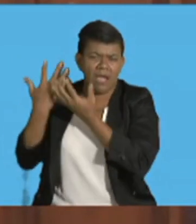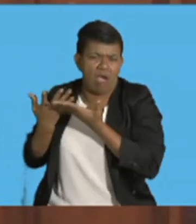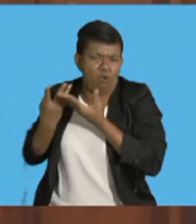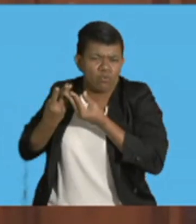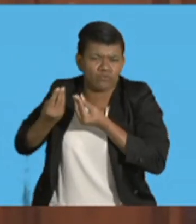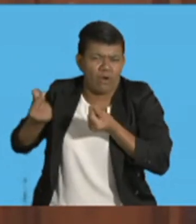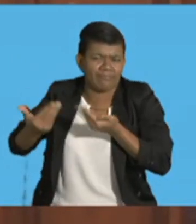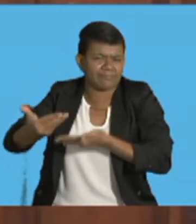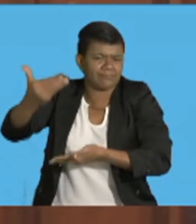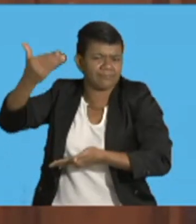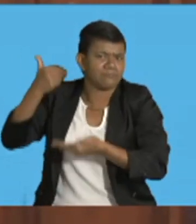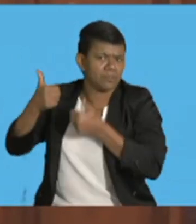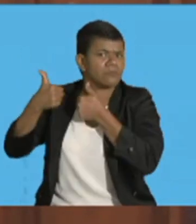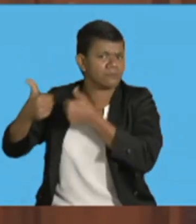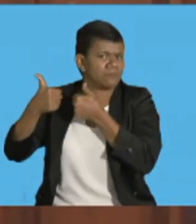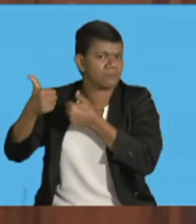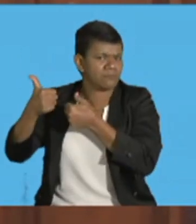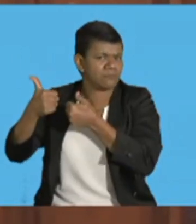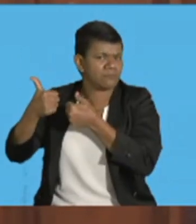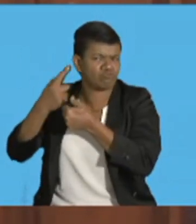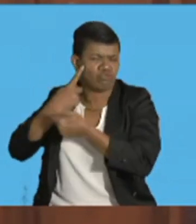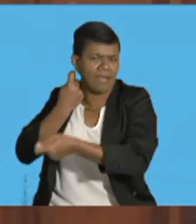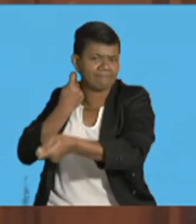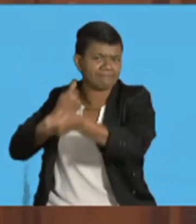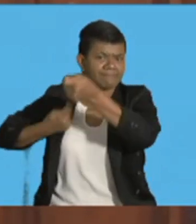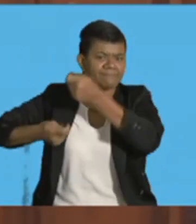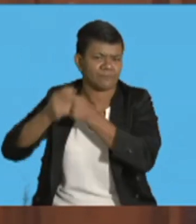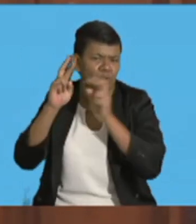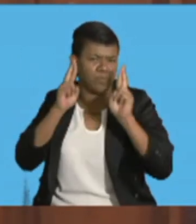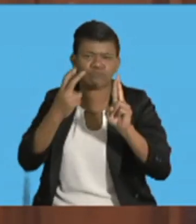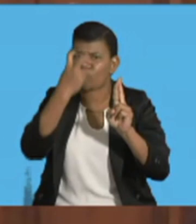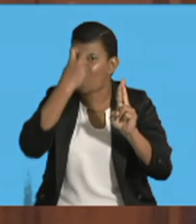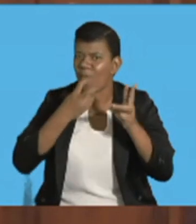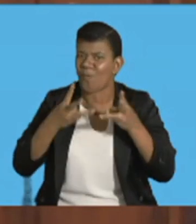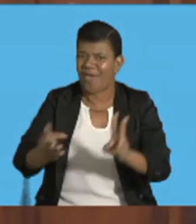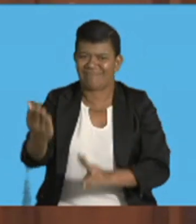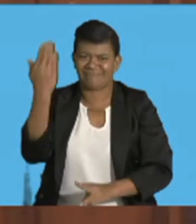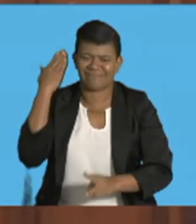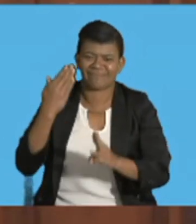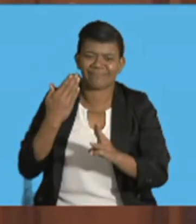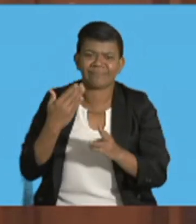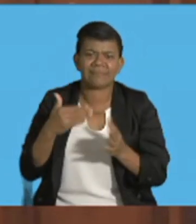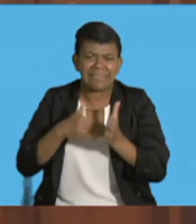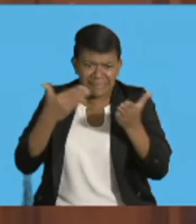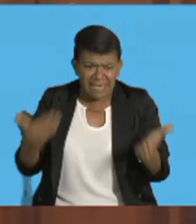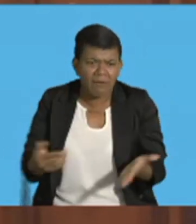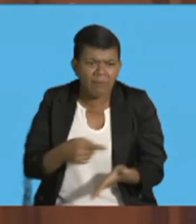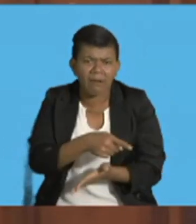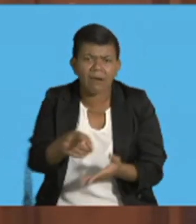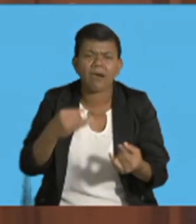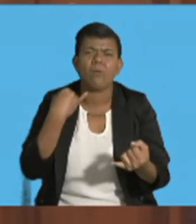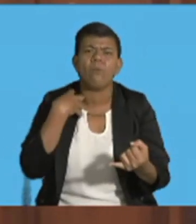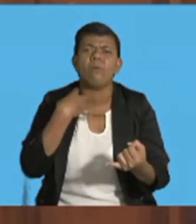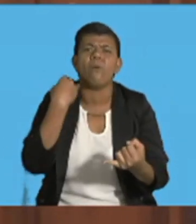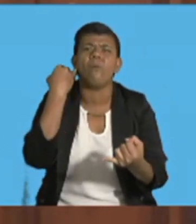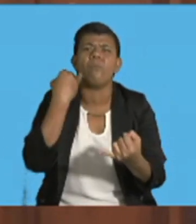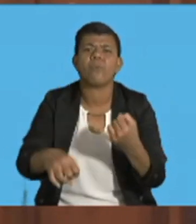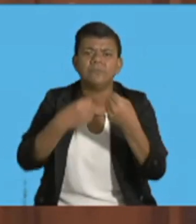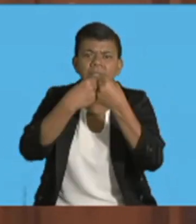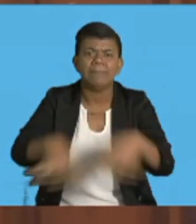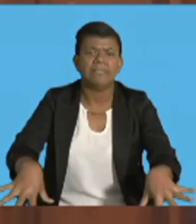concentrations. The last 4 years were the hottest on record. Climate change is running faster than our efforts to